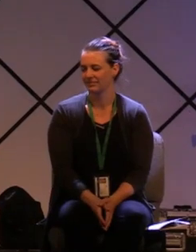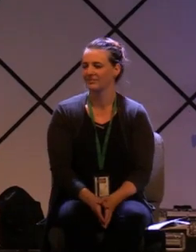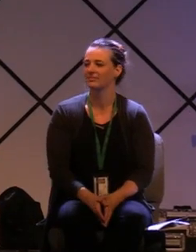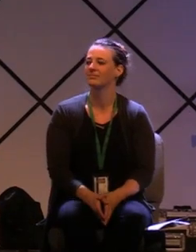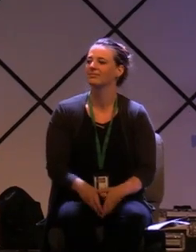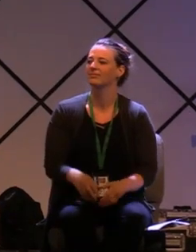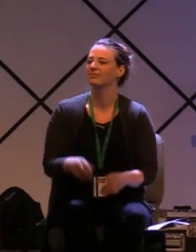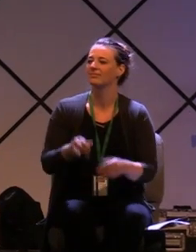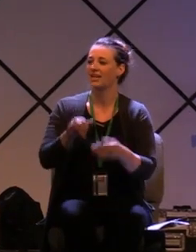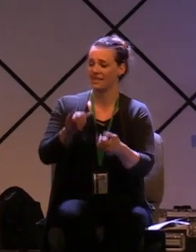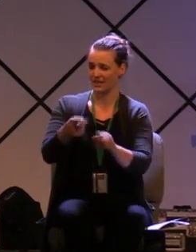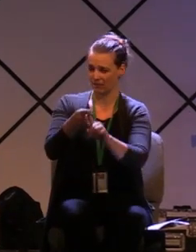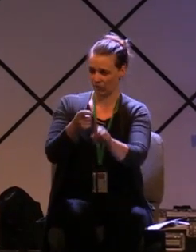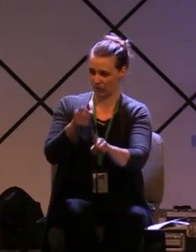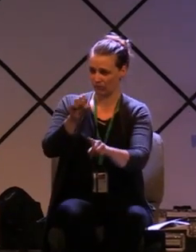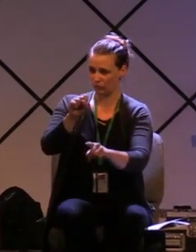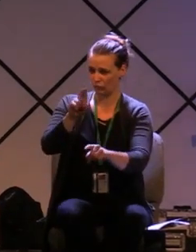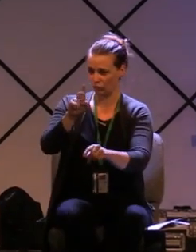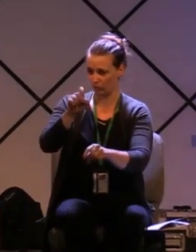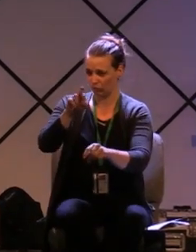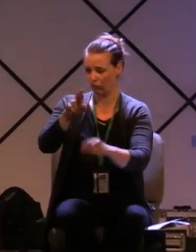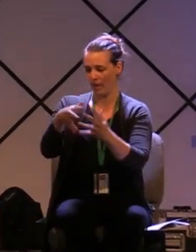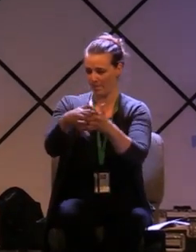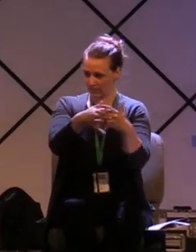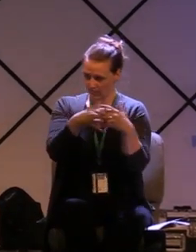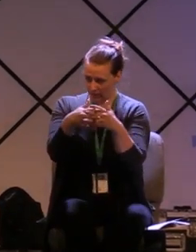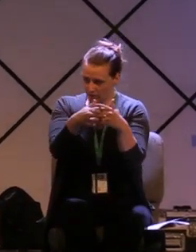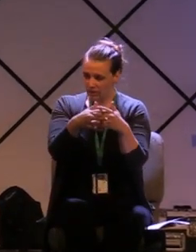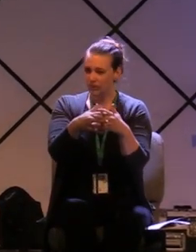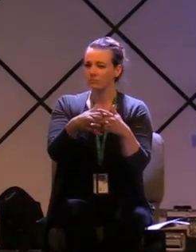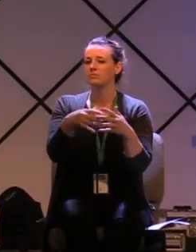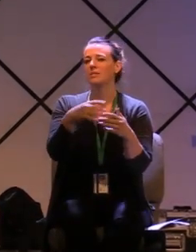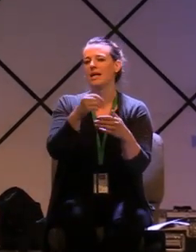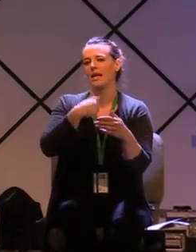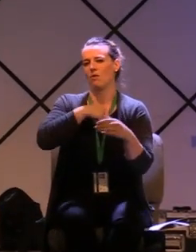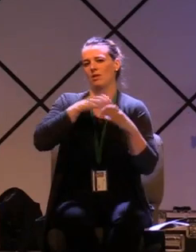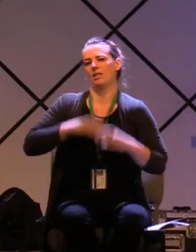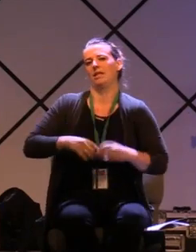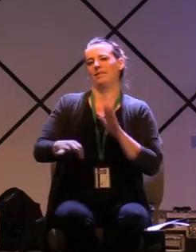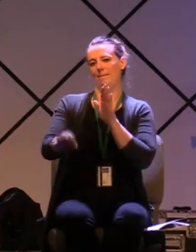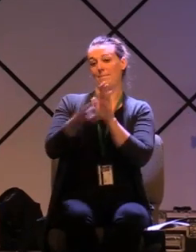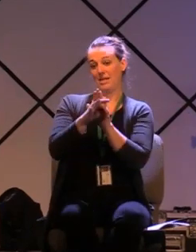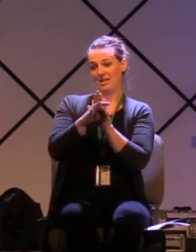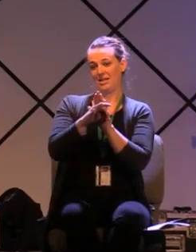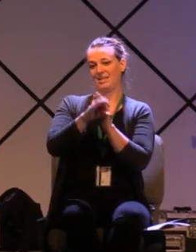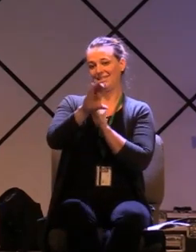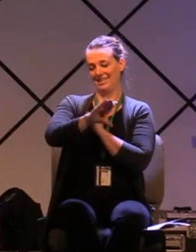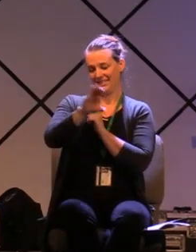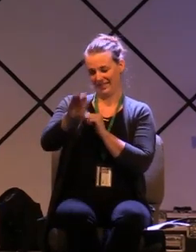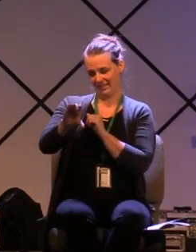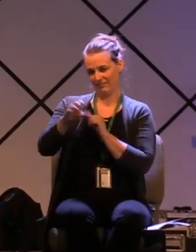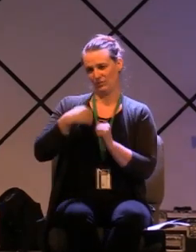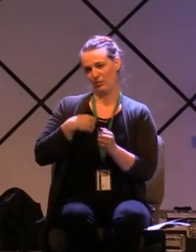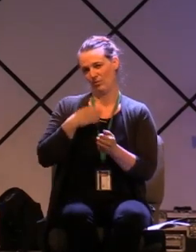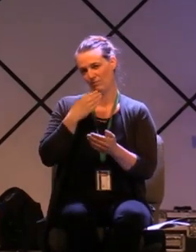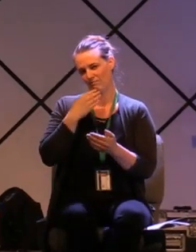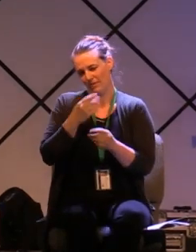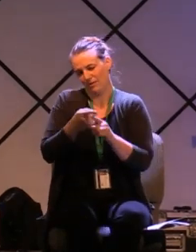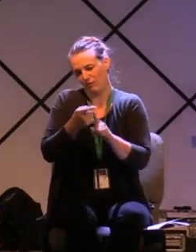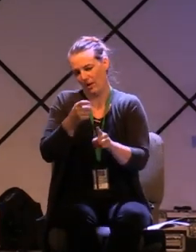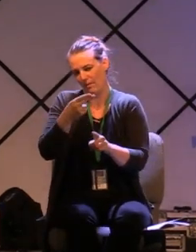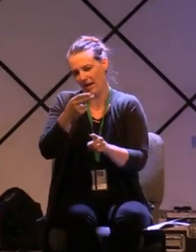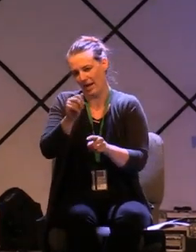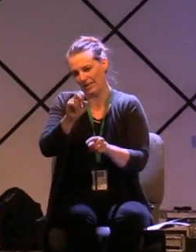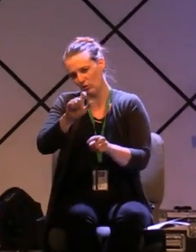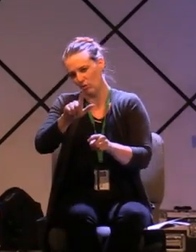That comes from Subaru of America, and our clients choosing Canine Companions for Independence, and then also the Hansel Auto Group. So we're